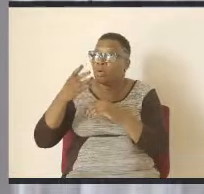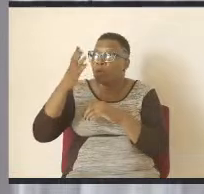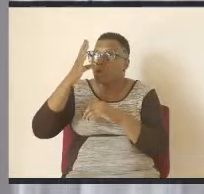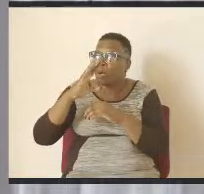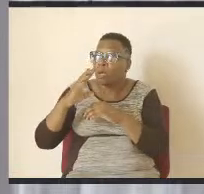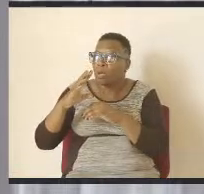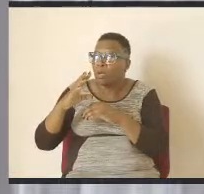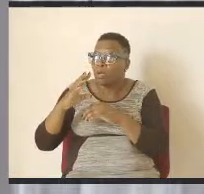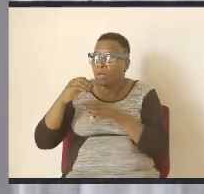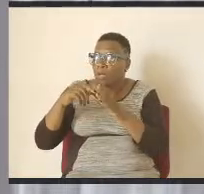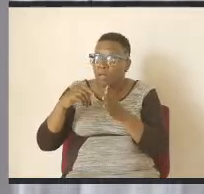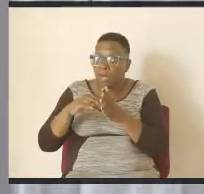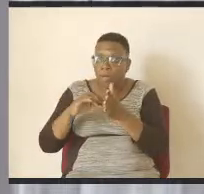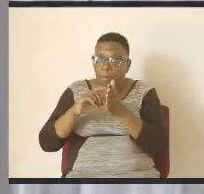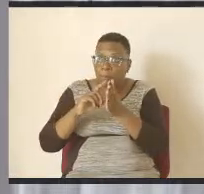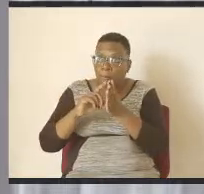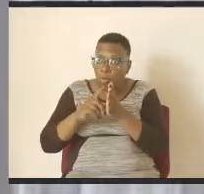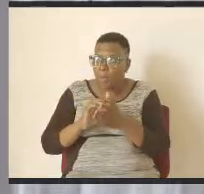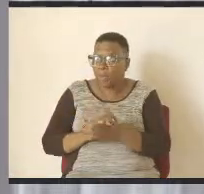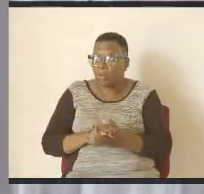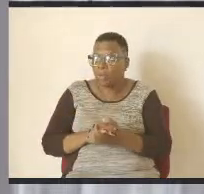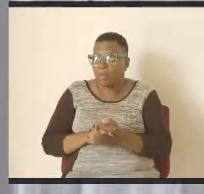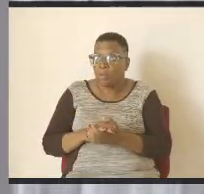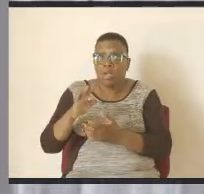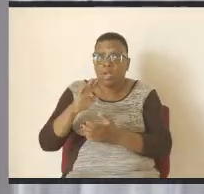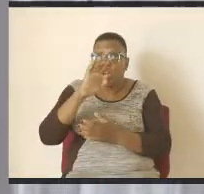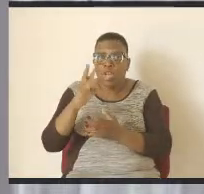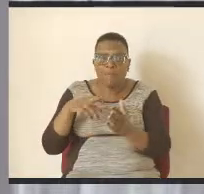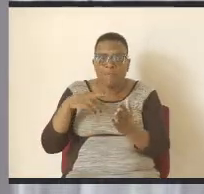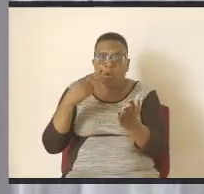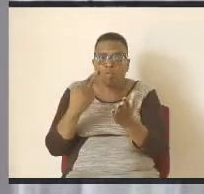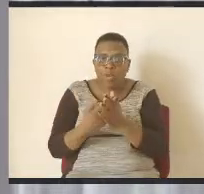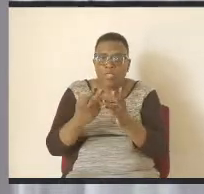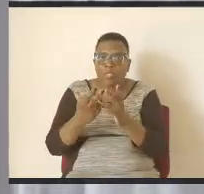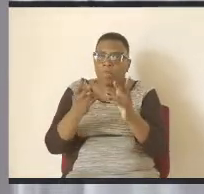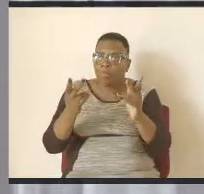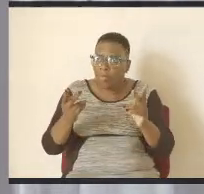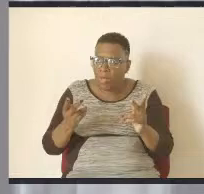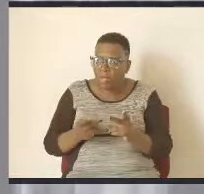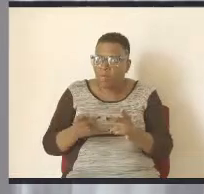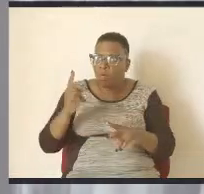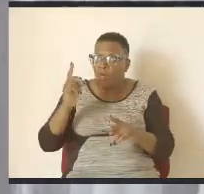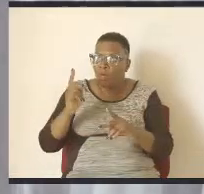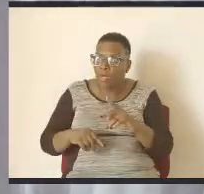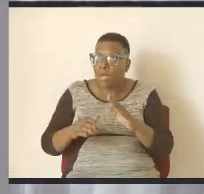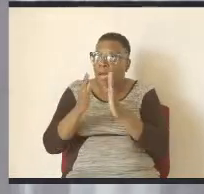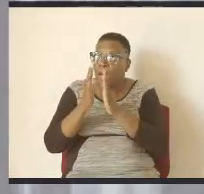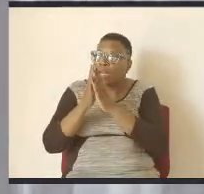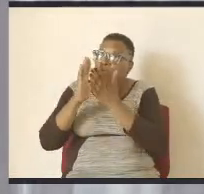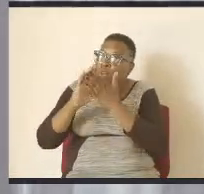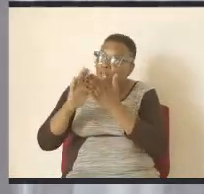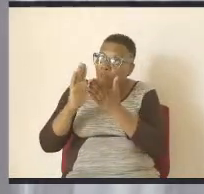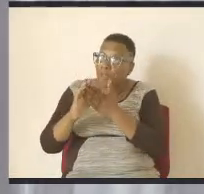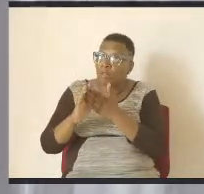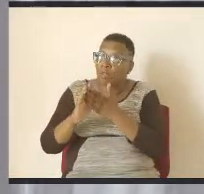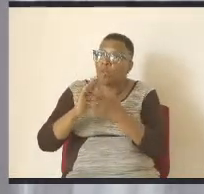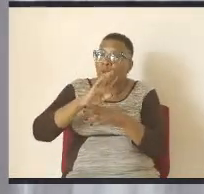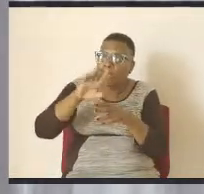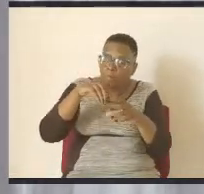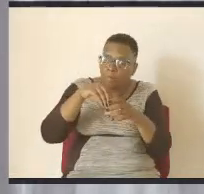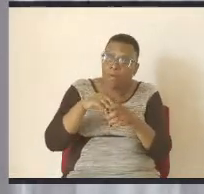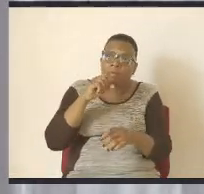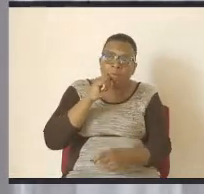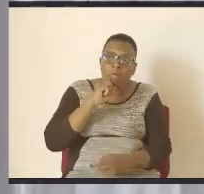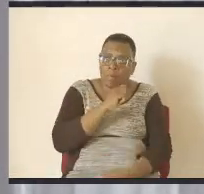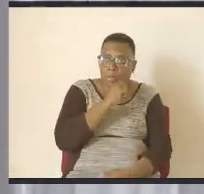place where we don't want to put ourselves in the best position to take communion. And if we